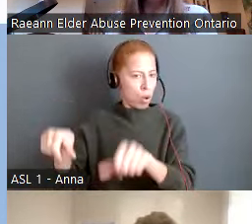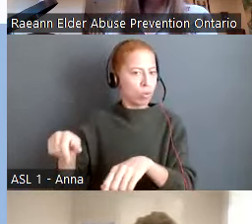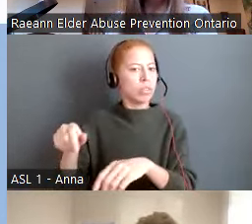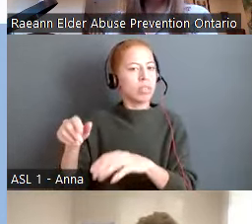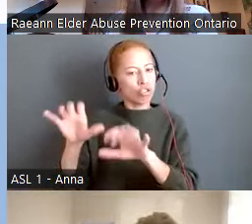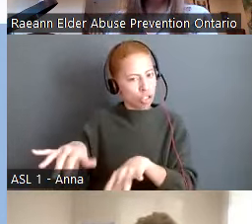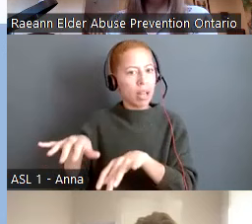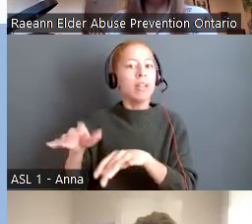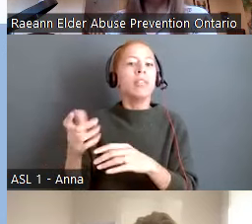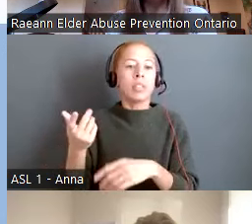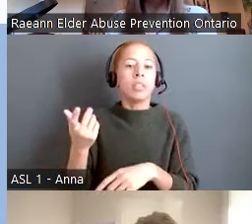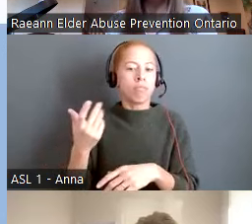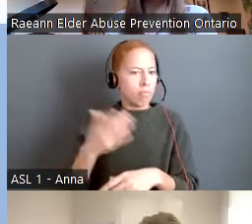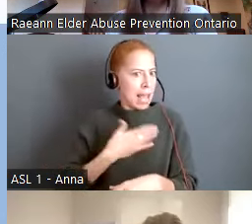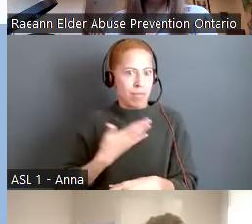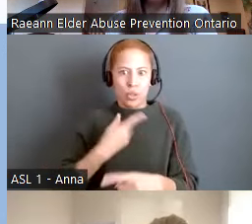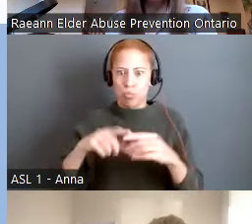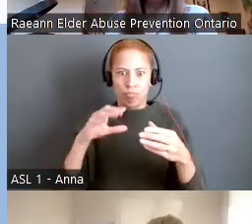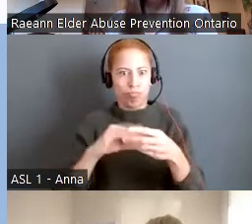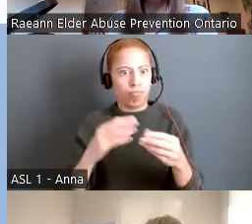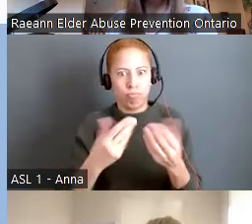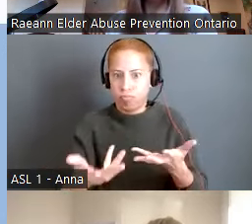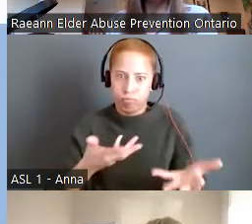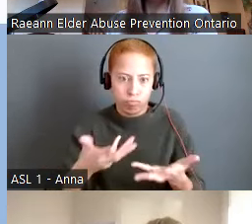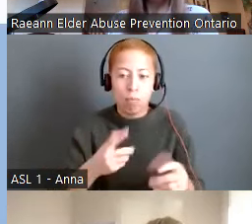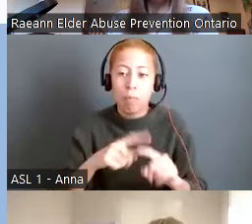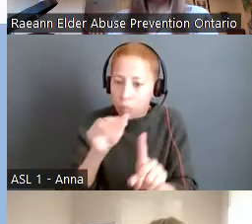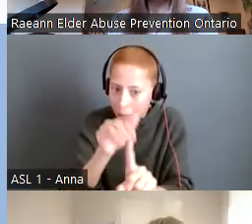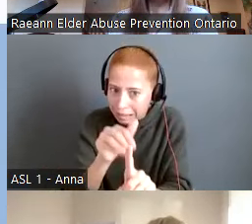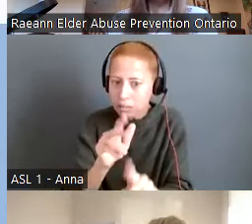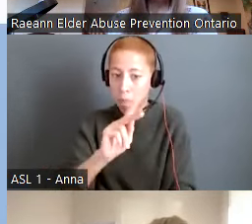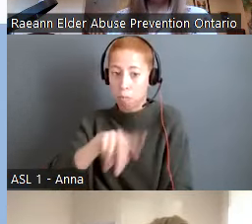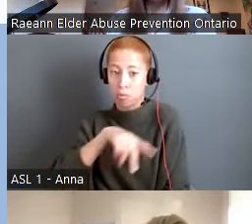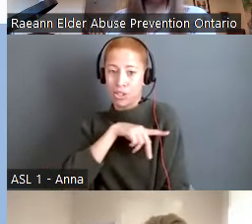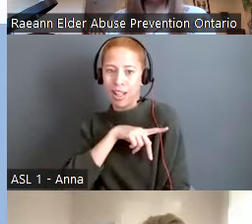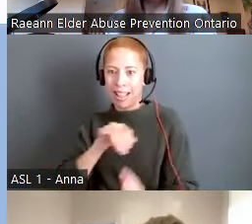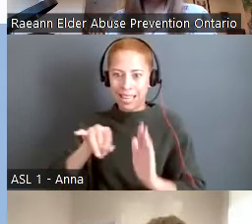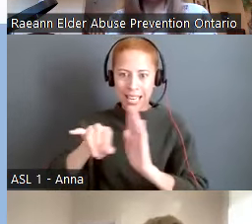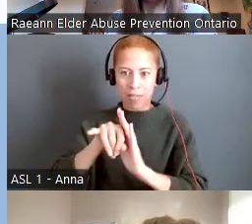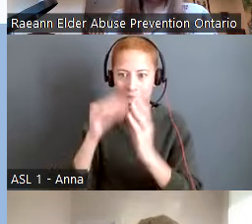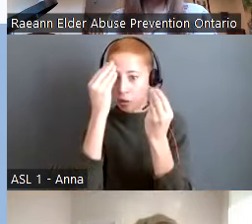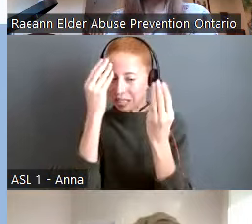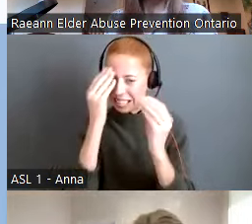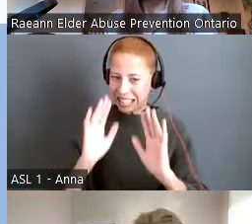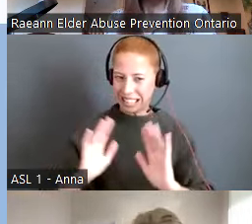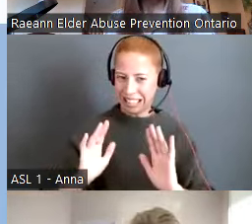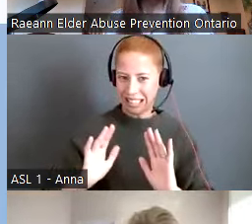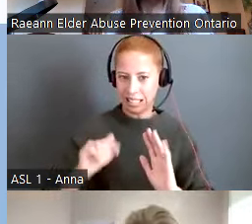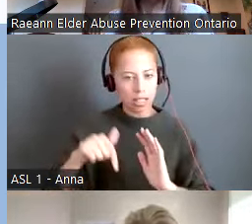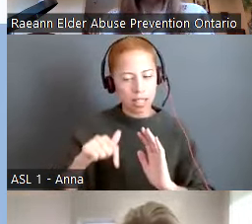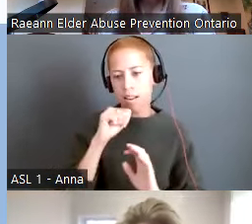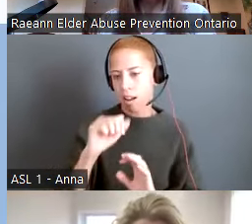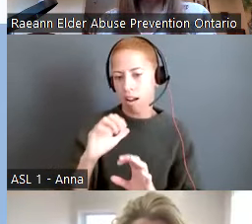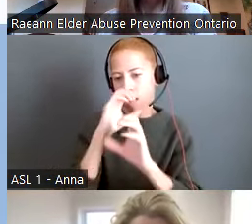that with you. Just a reminder that, giving personal identifiers in terms of maybe a family dynamic